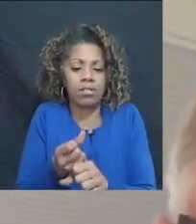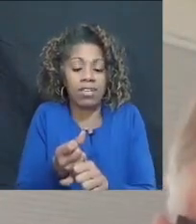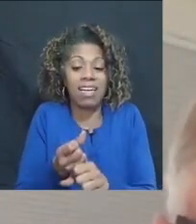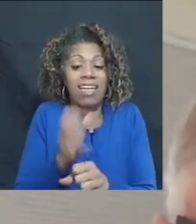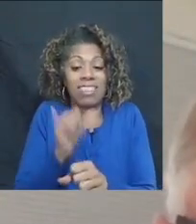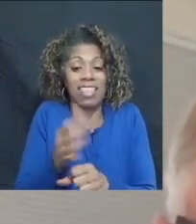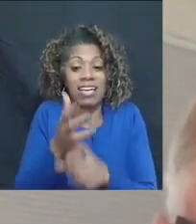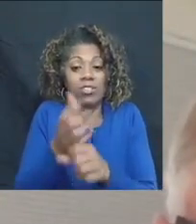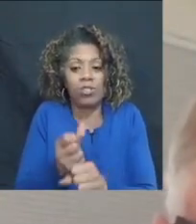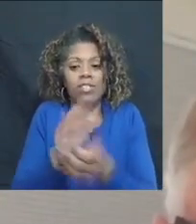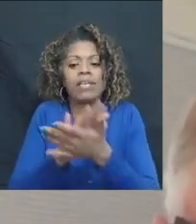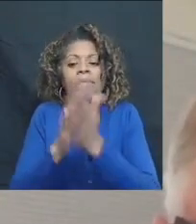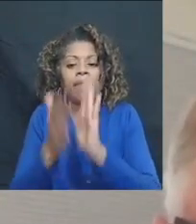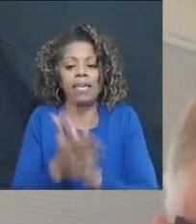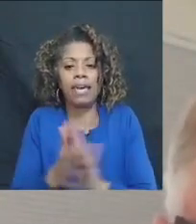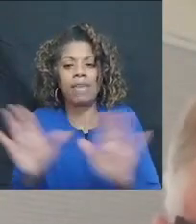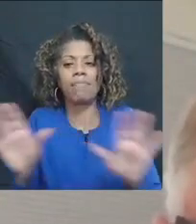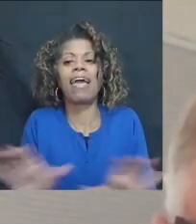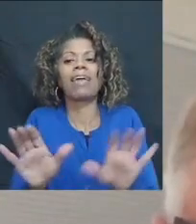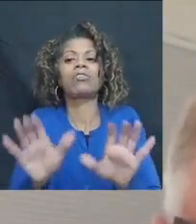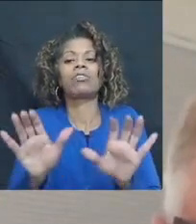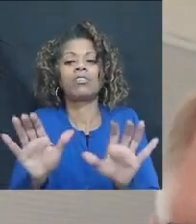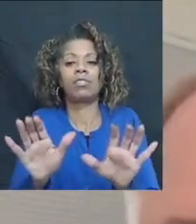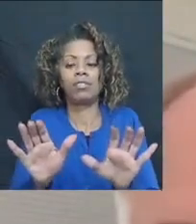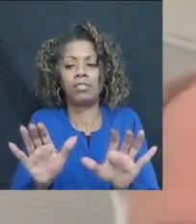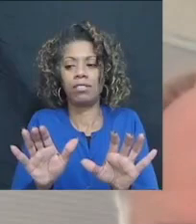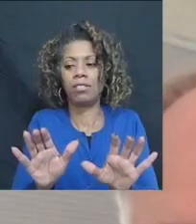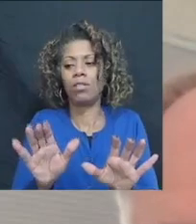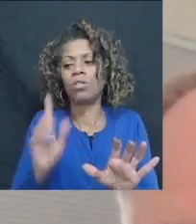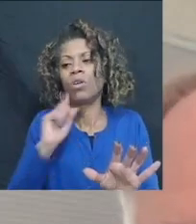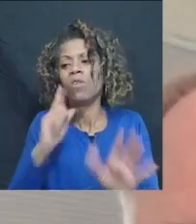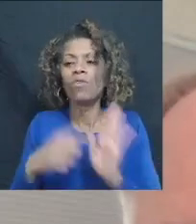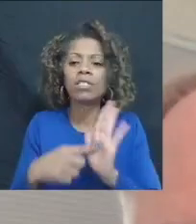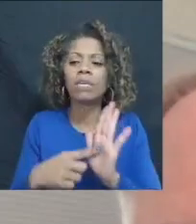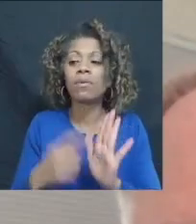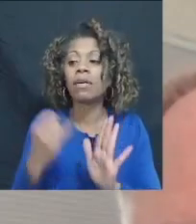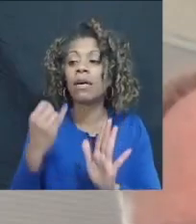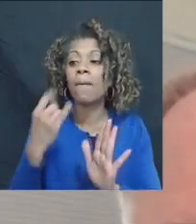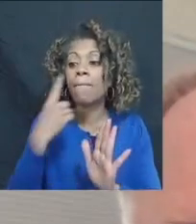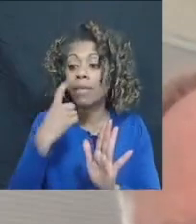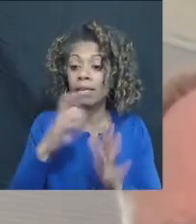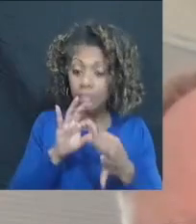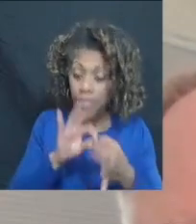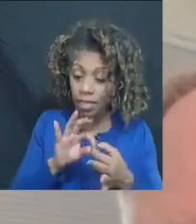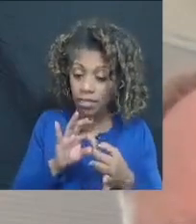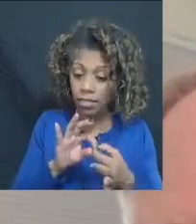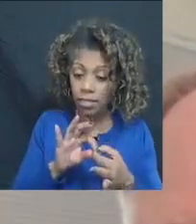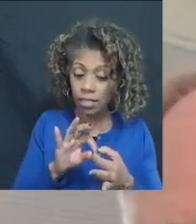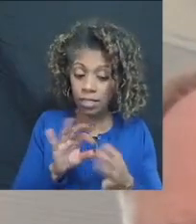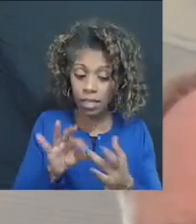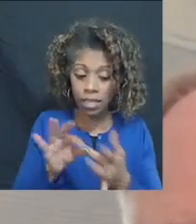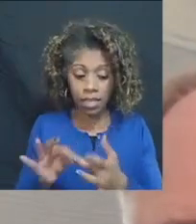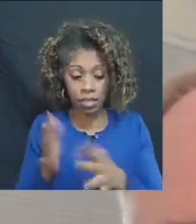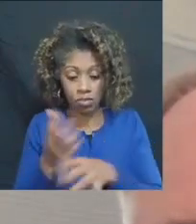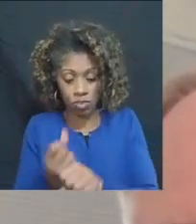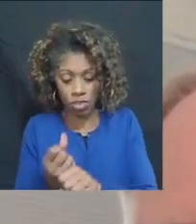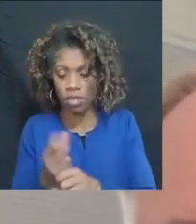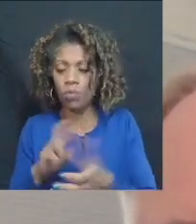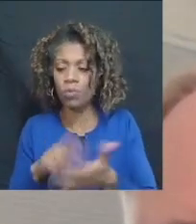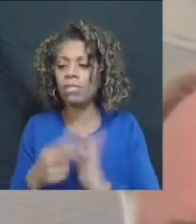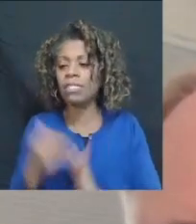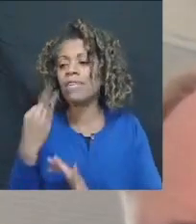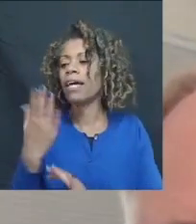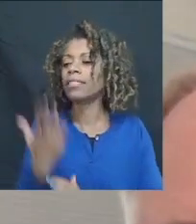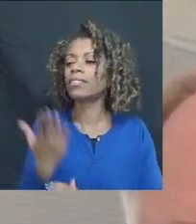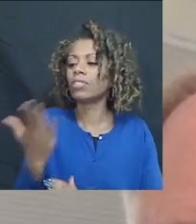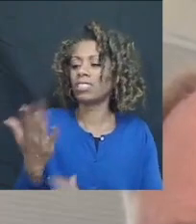took the medication I asked them. They would get the test. They would adhere to my recommendations. And so it was pretty